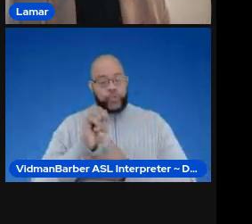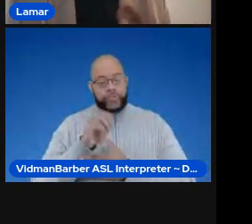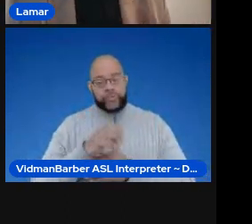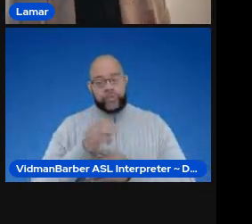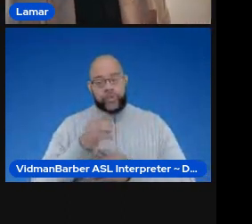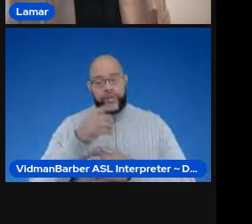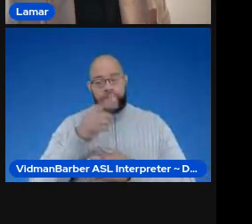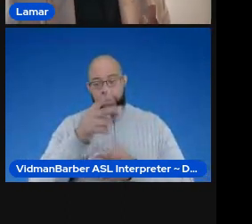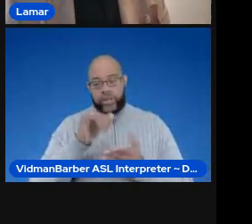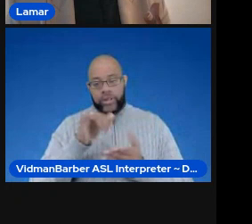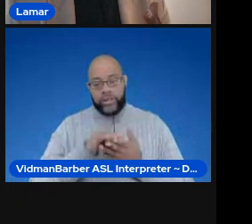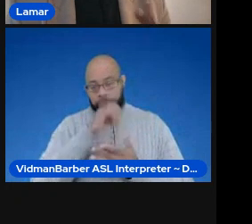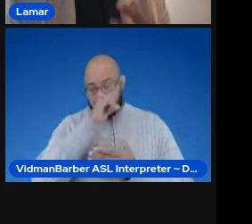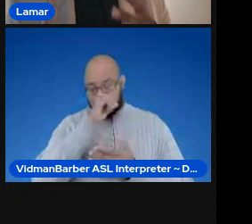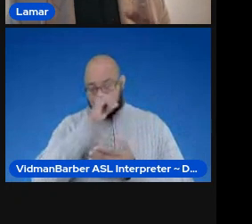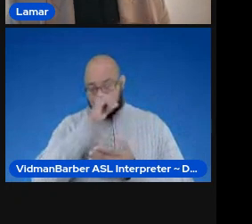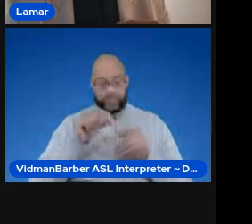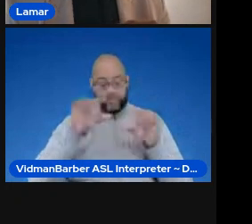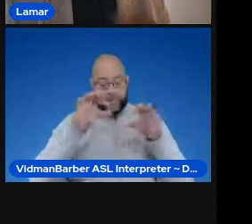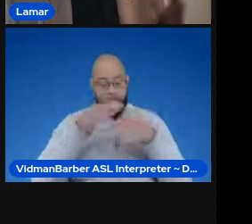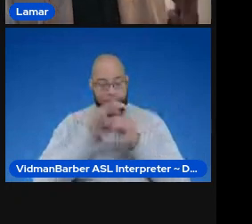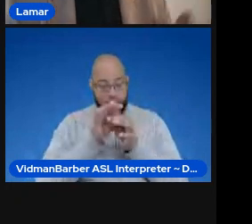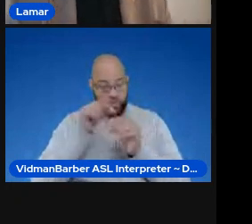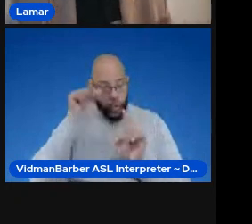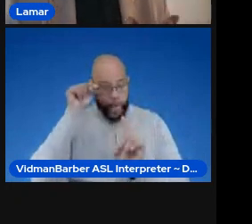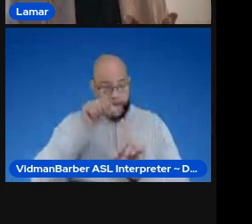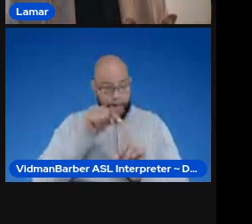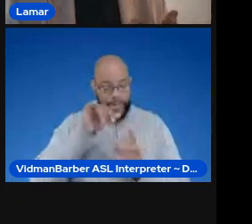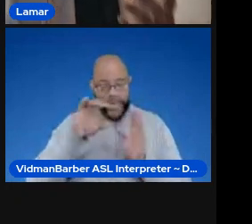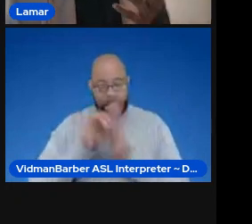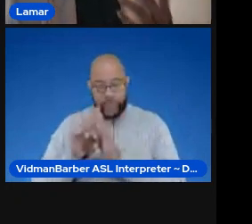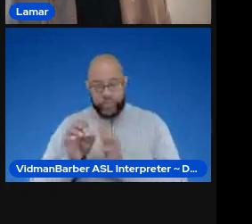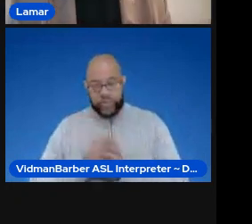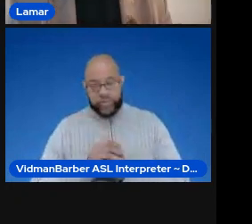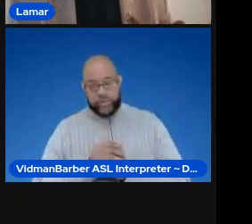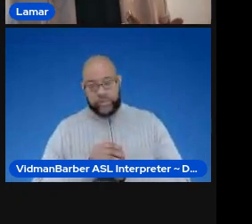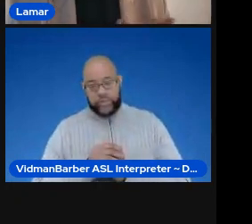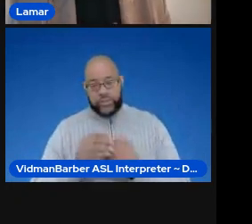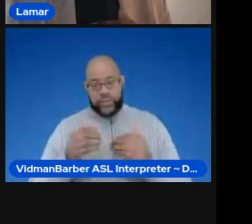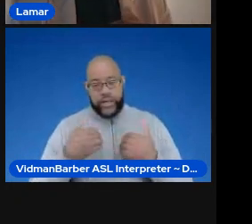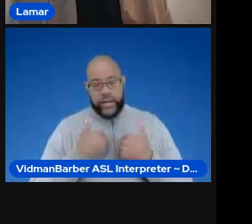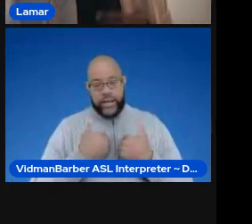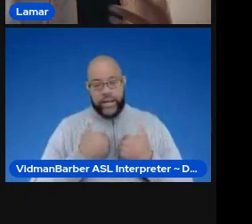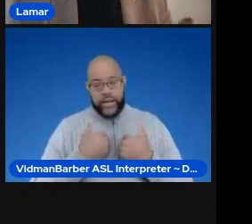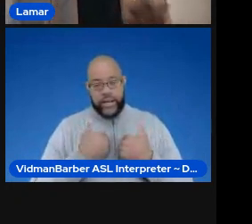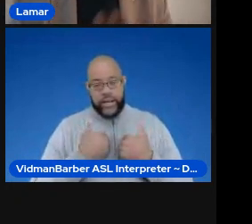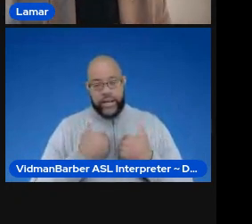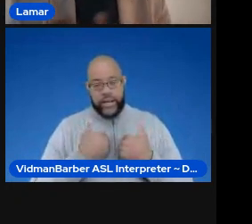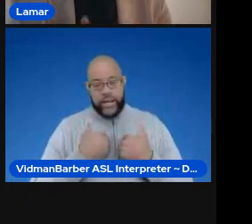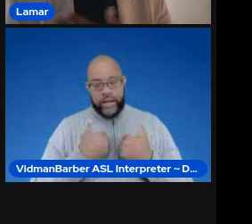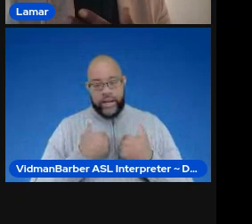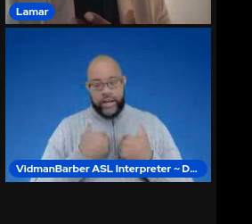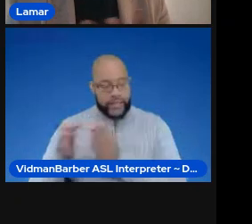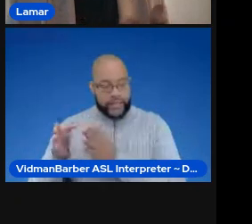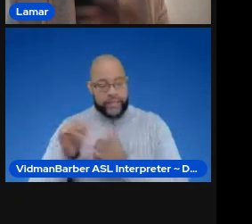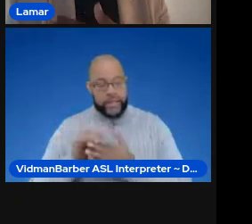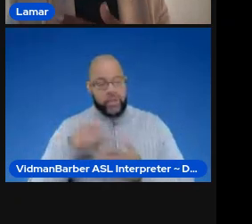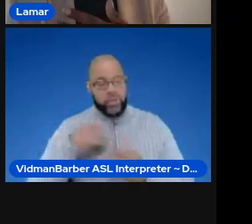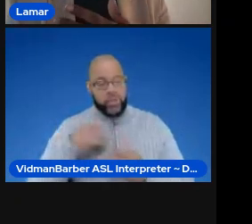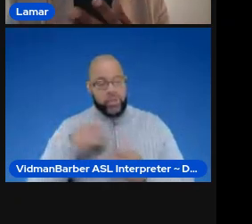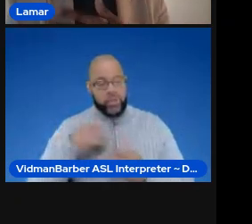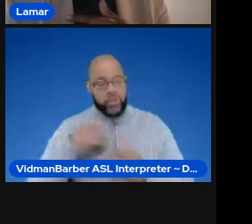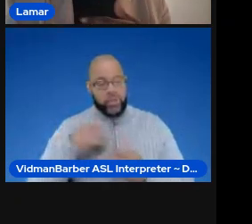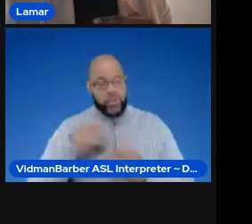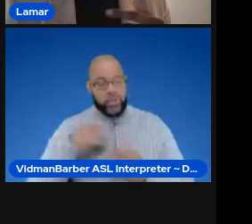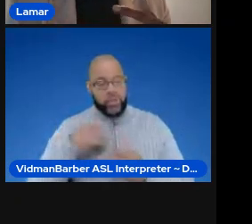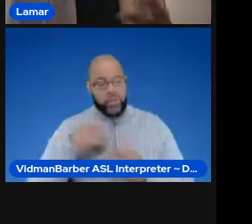at it macroscopically, which is on these images, before we have our 4 strains, which is what we use throughout